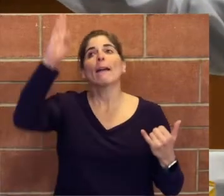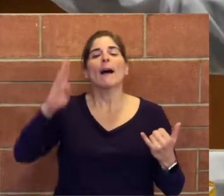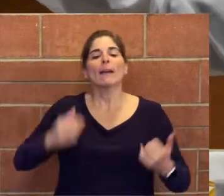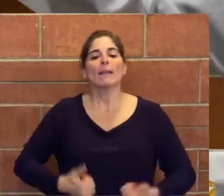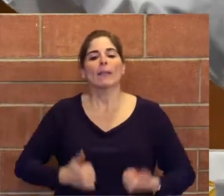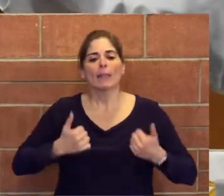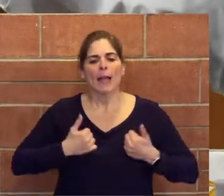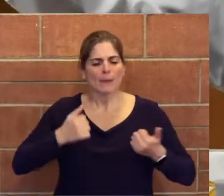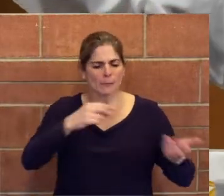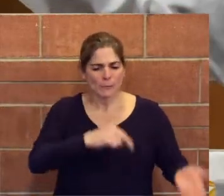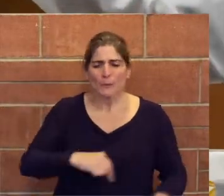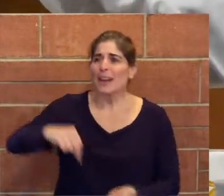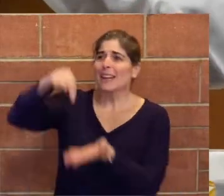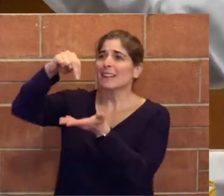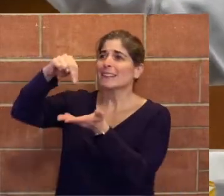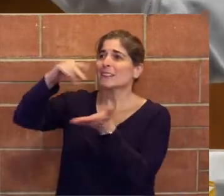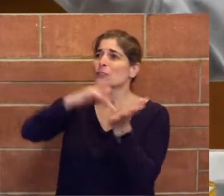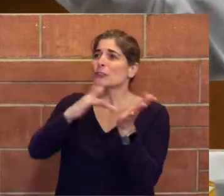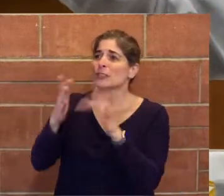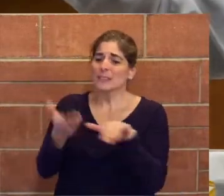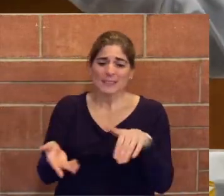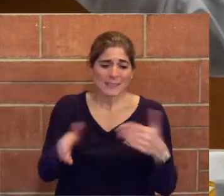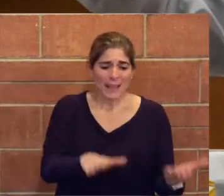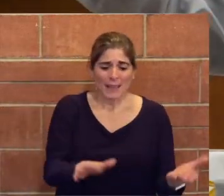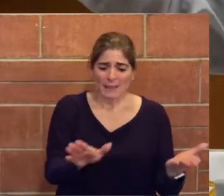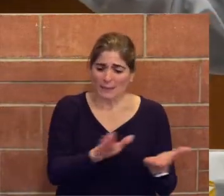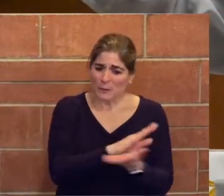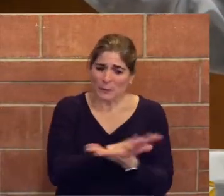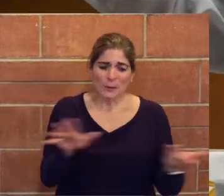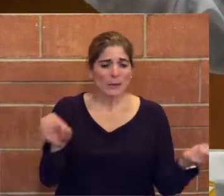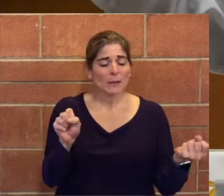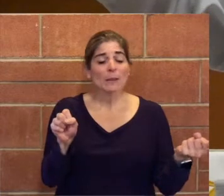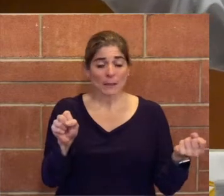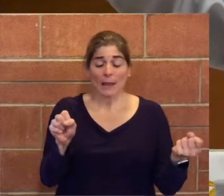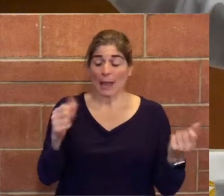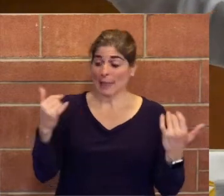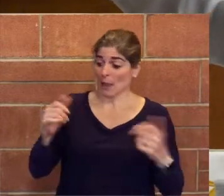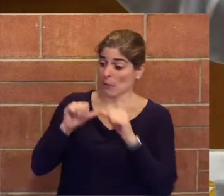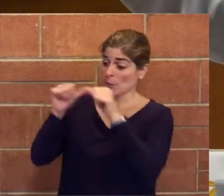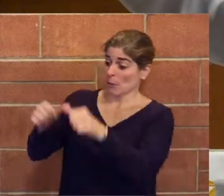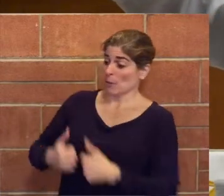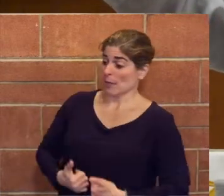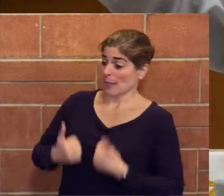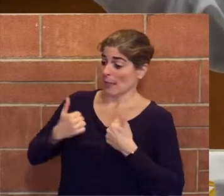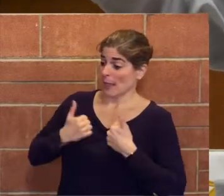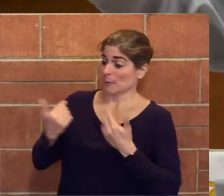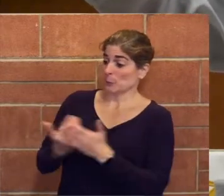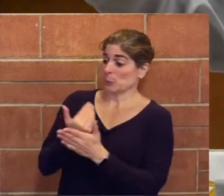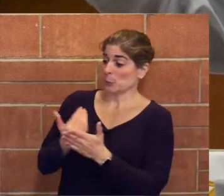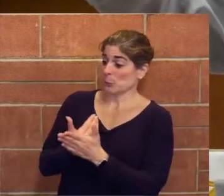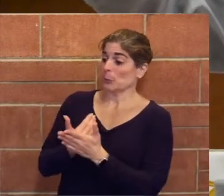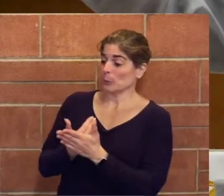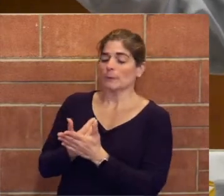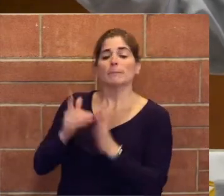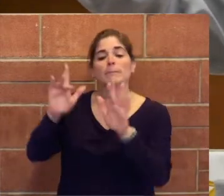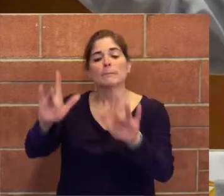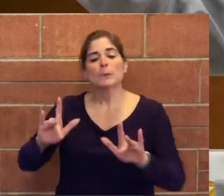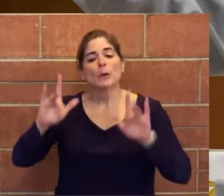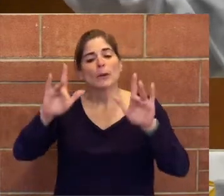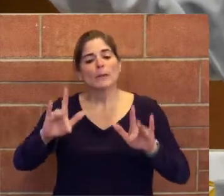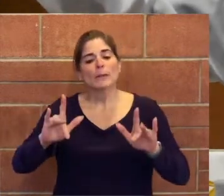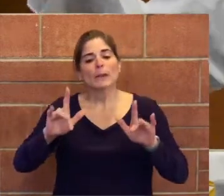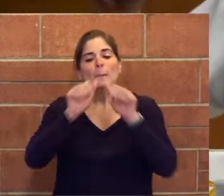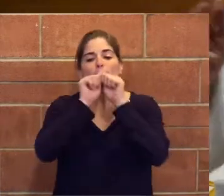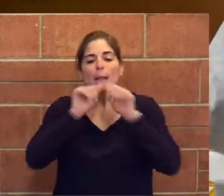And now may the God of life, who raised Jesus from the bonds of death, who sends forth the Spirit to renew the face of the earth,